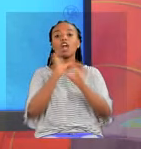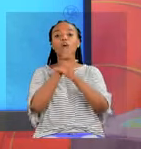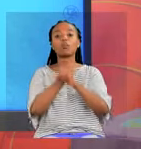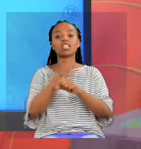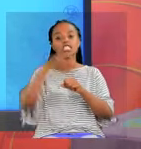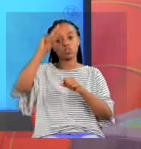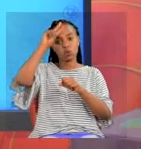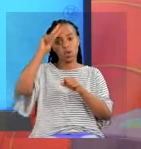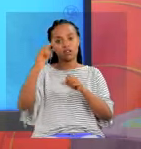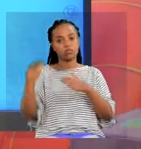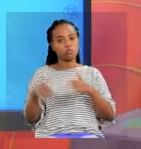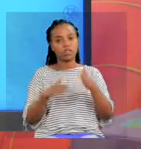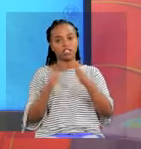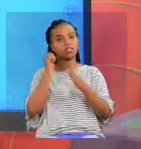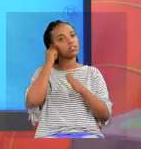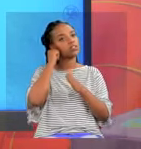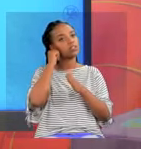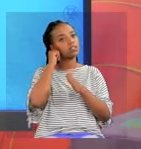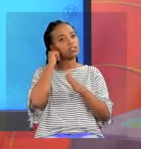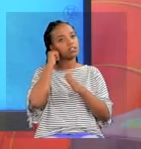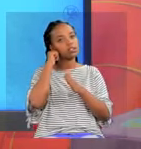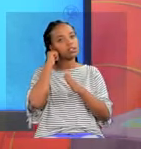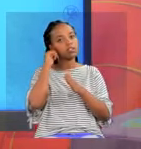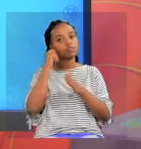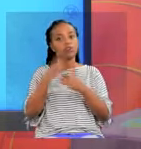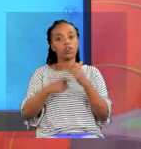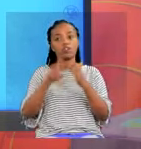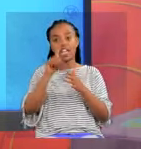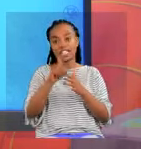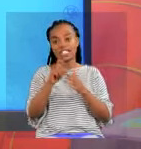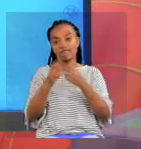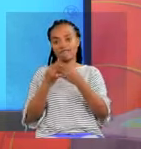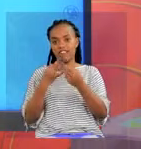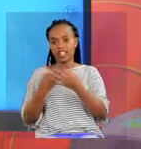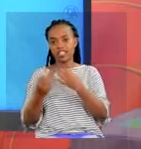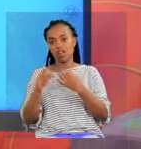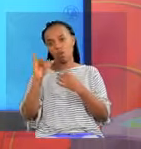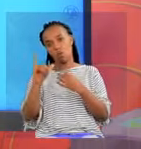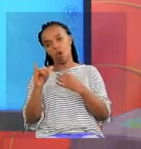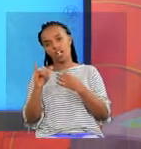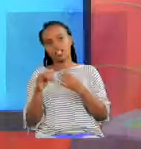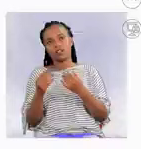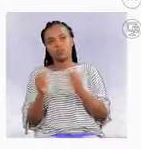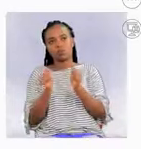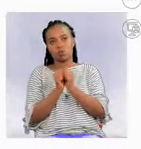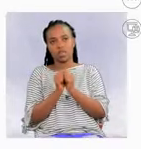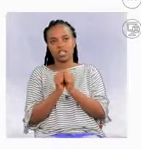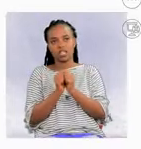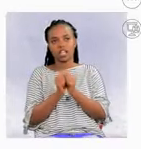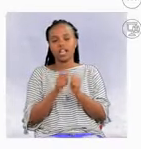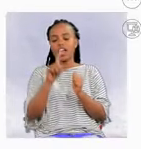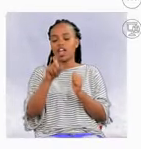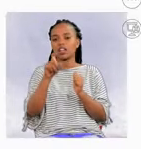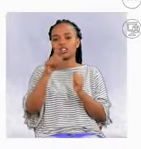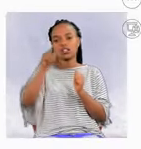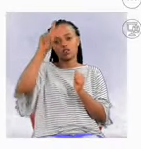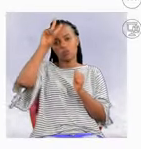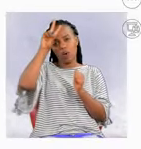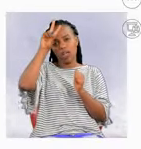the square method, the variable factors x together and the variable factors y together. So you have this one, x